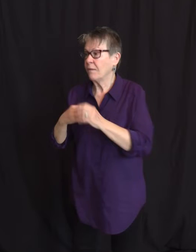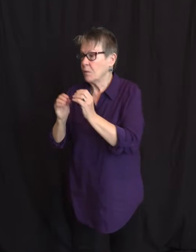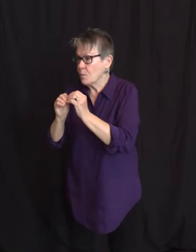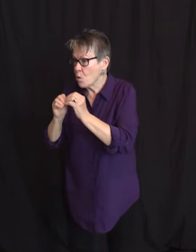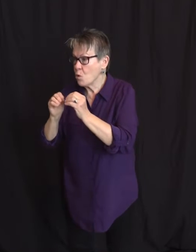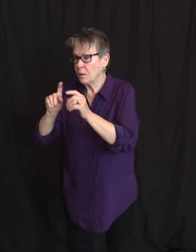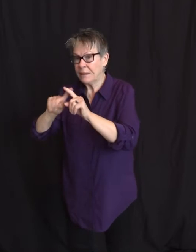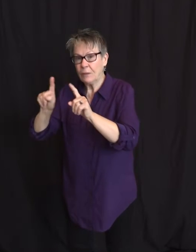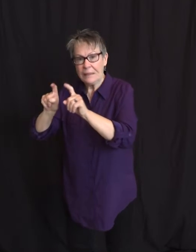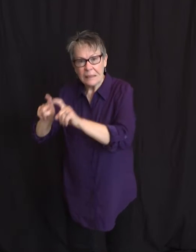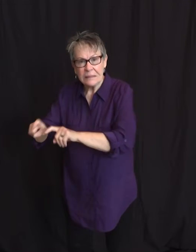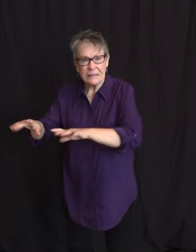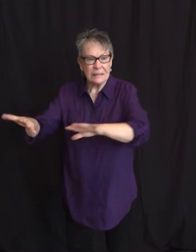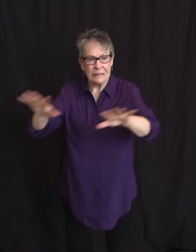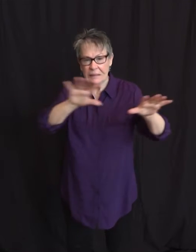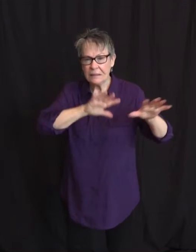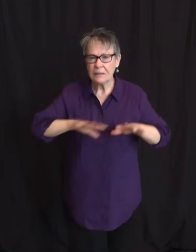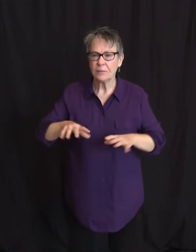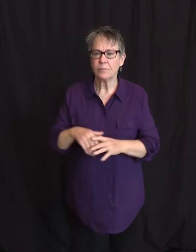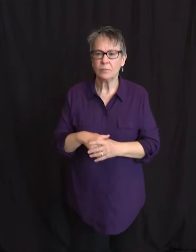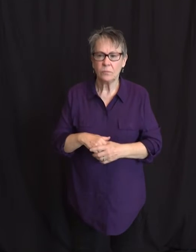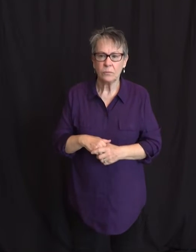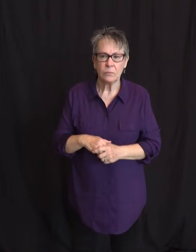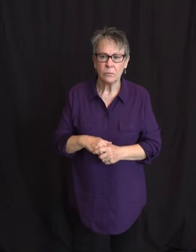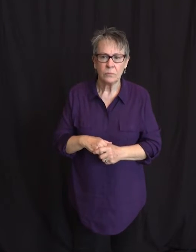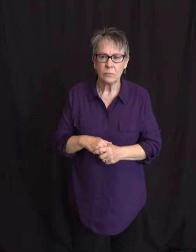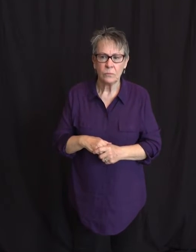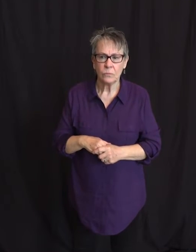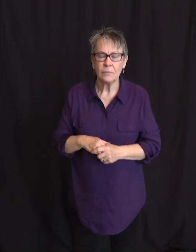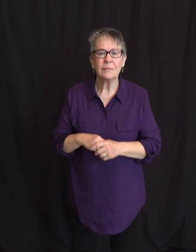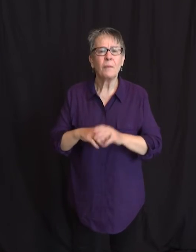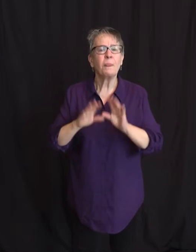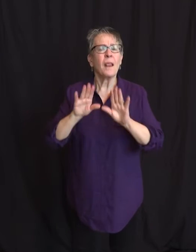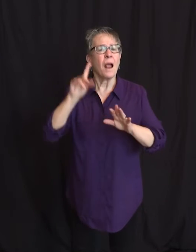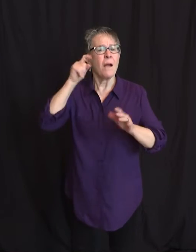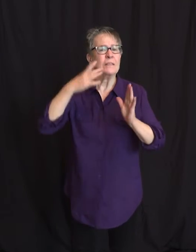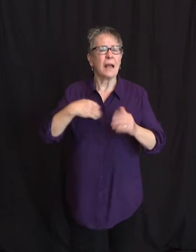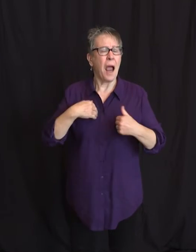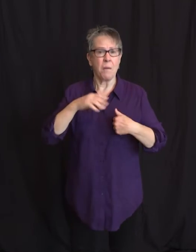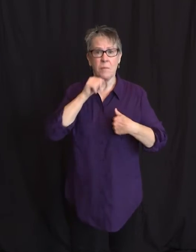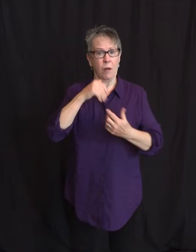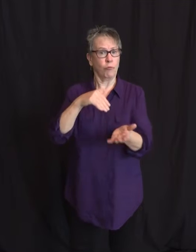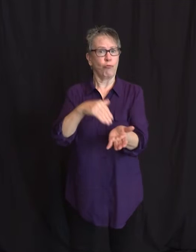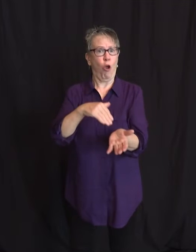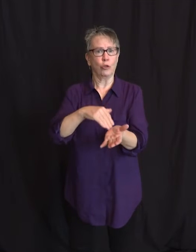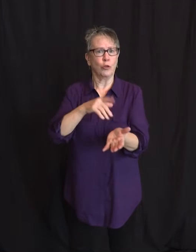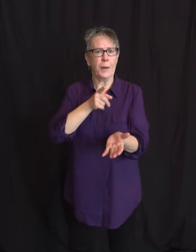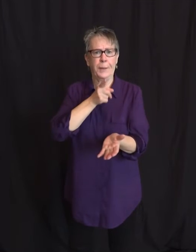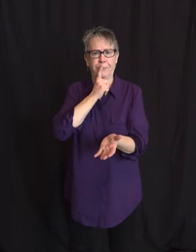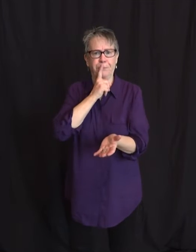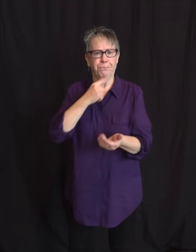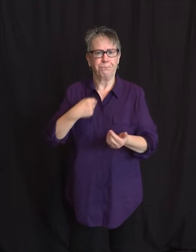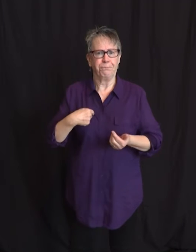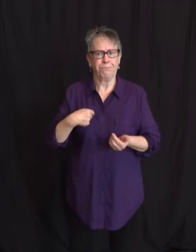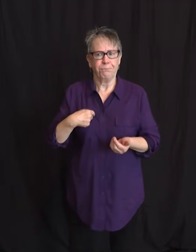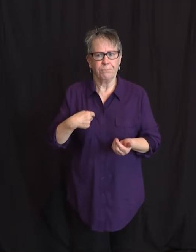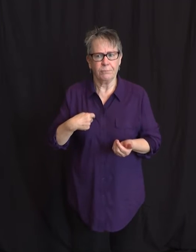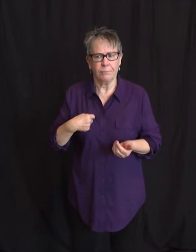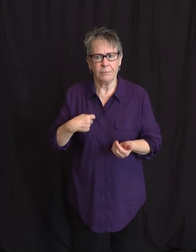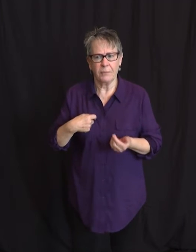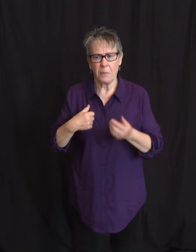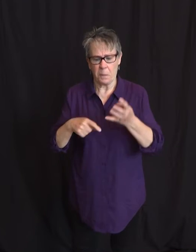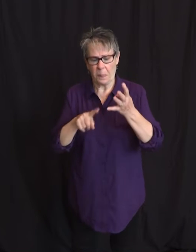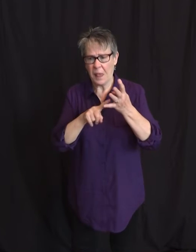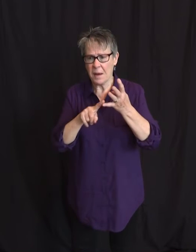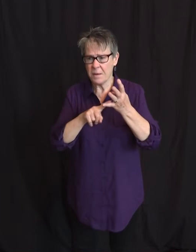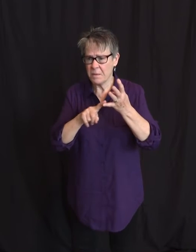professional, I would say I'm going to predict the following. Never mind the end of May, in which we've put a marker out in terms of when we